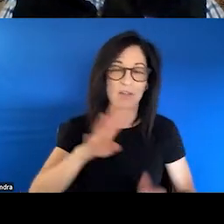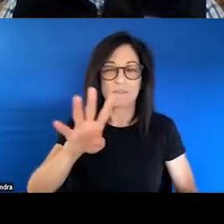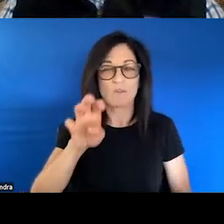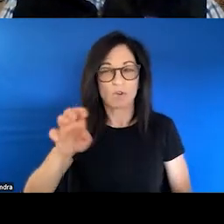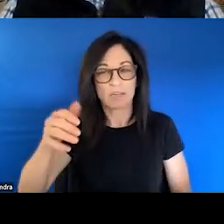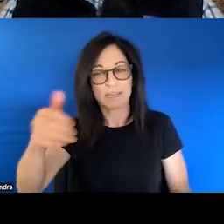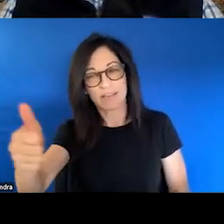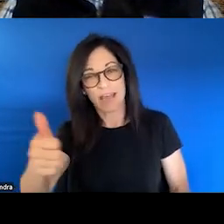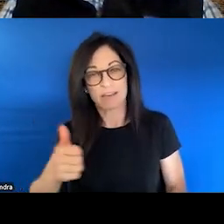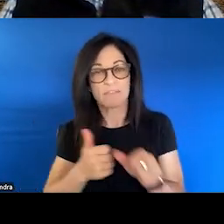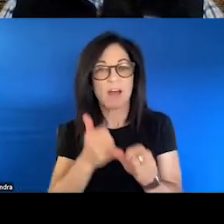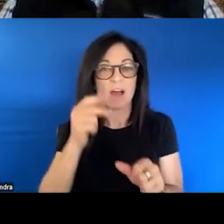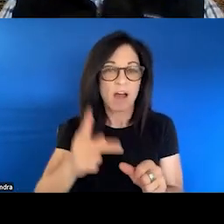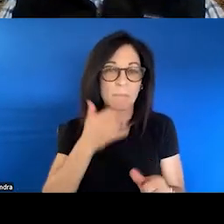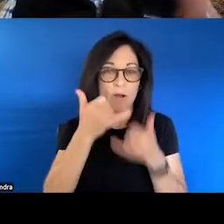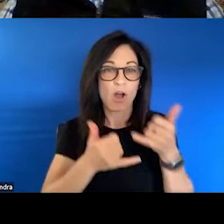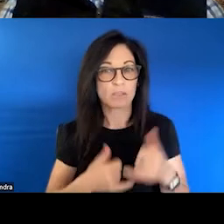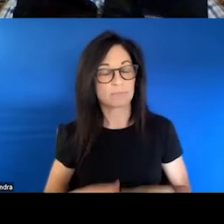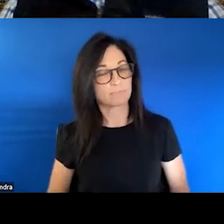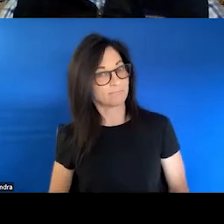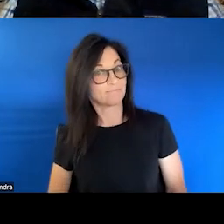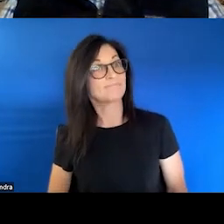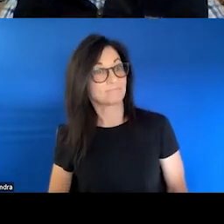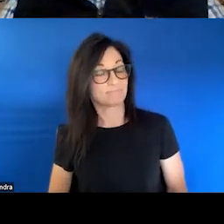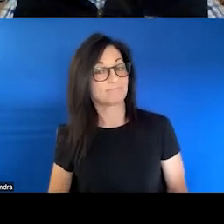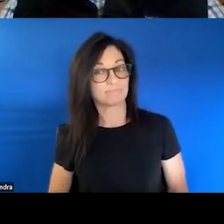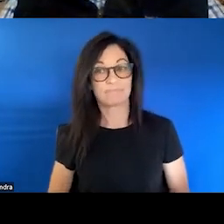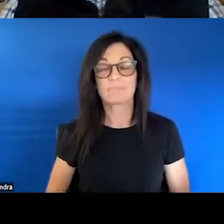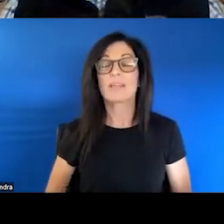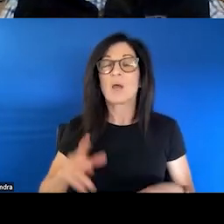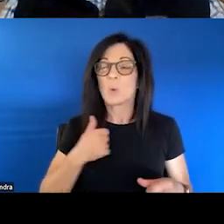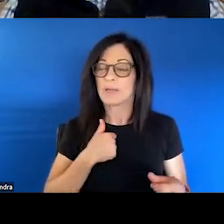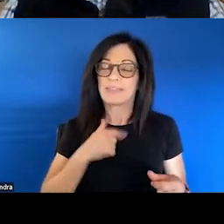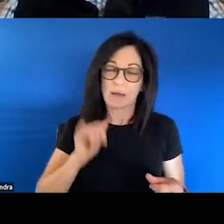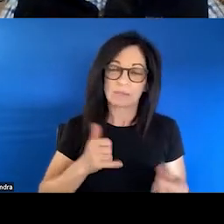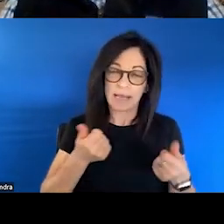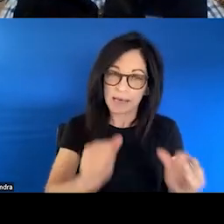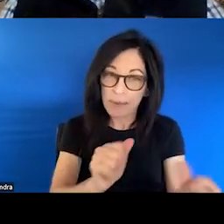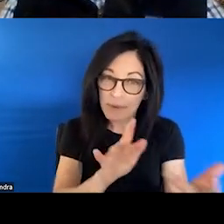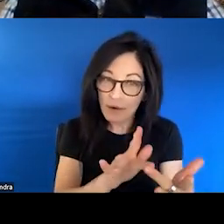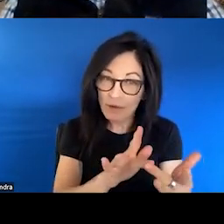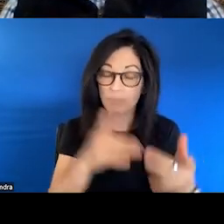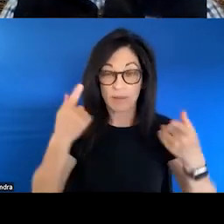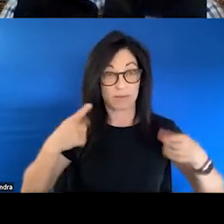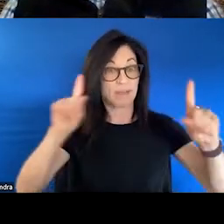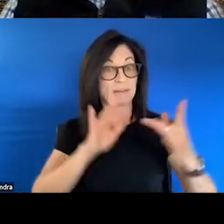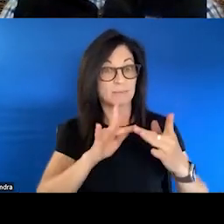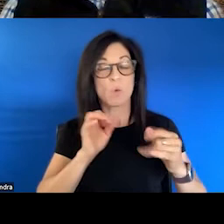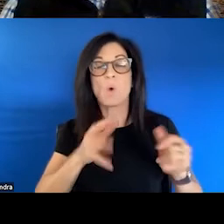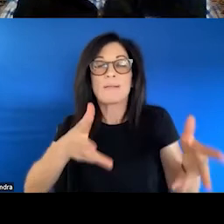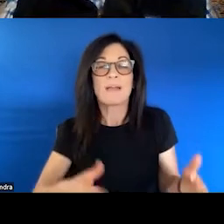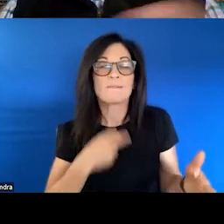20,410 follow-up calls, as defined by an attempted outreach, a successful outreach, or a voicemail